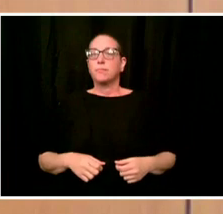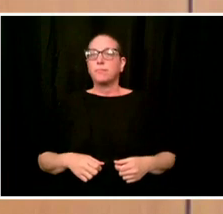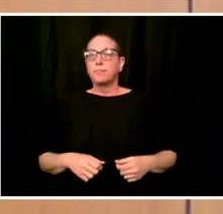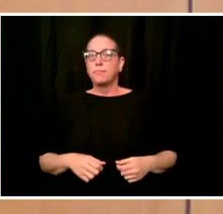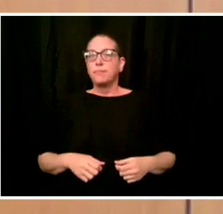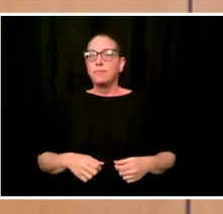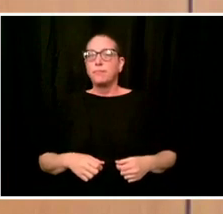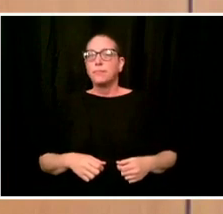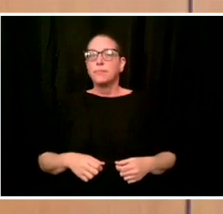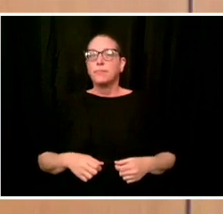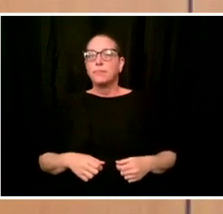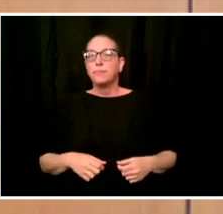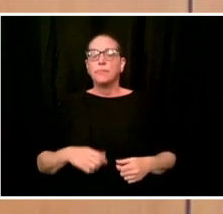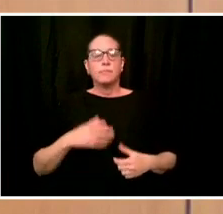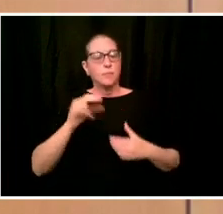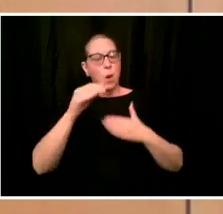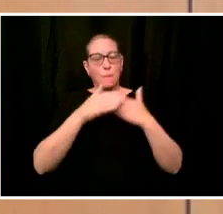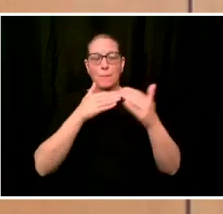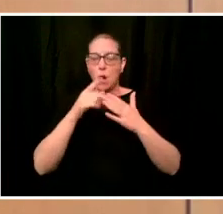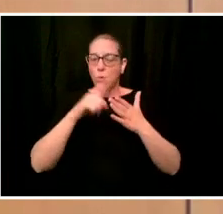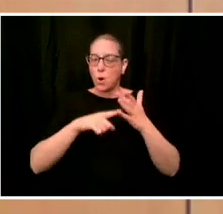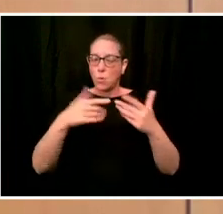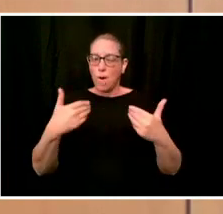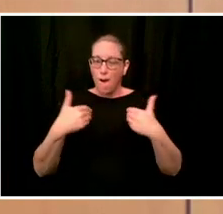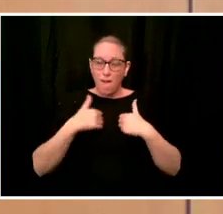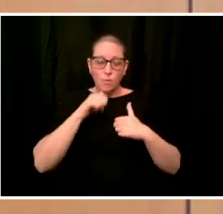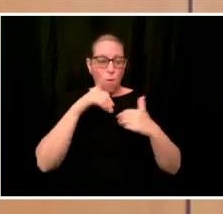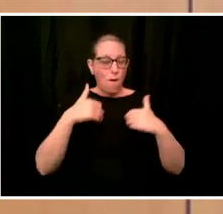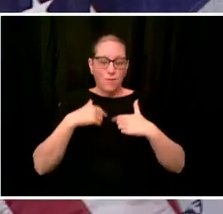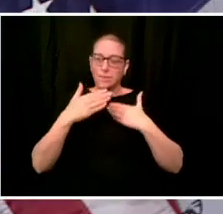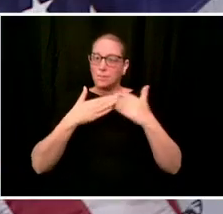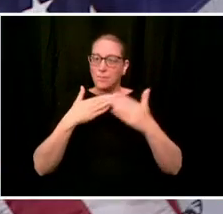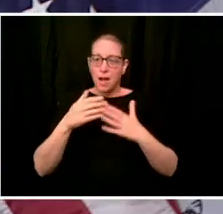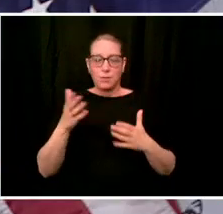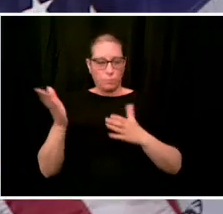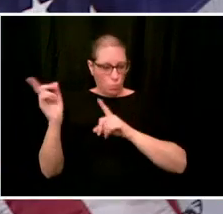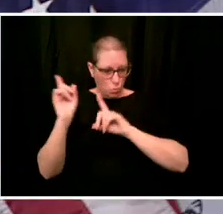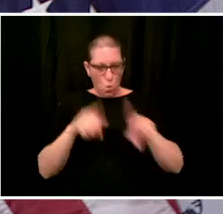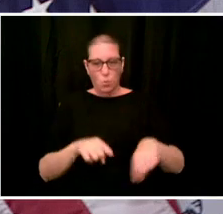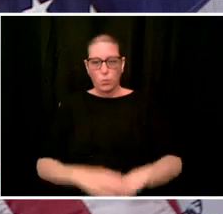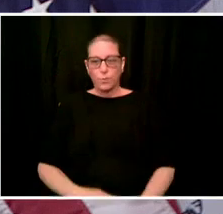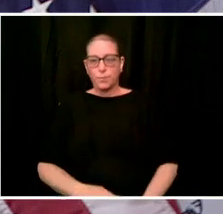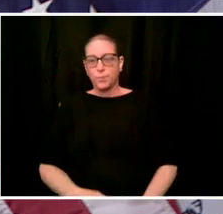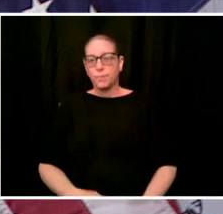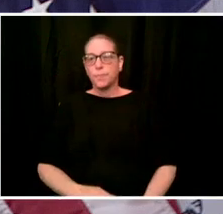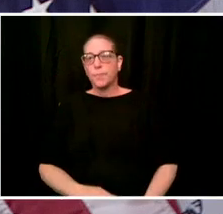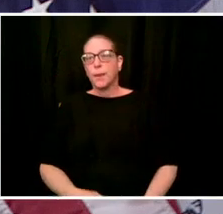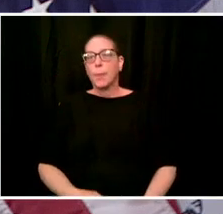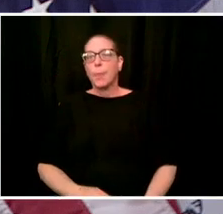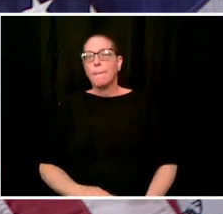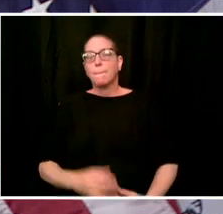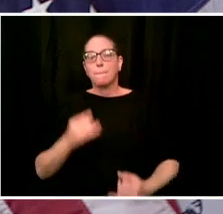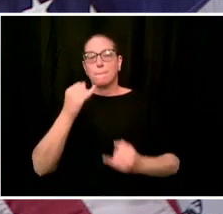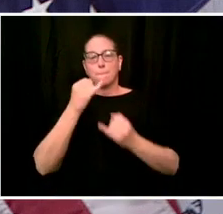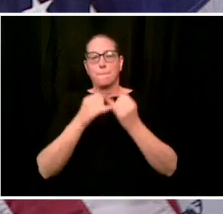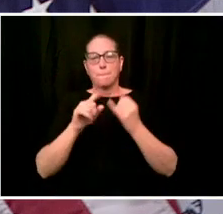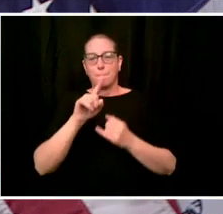multi-system inflammatory syndrome. Thank you, Doctor. Last question for today goes to Gloria from New York